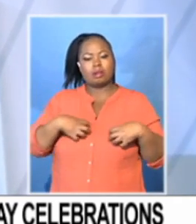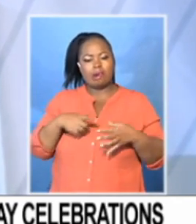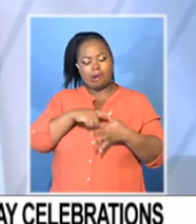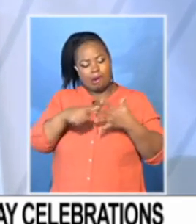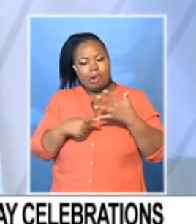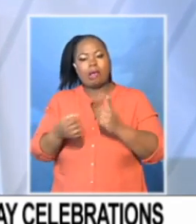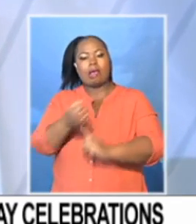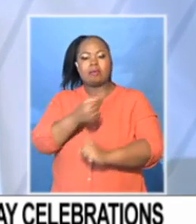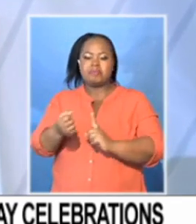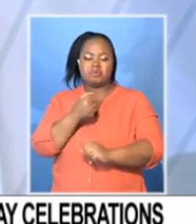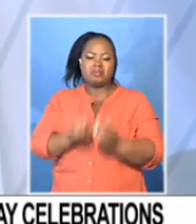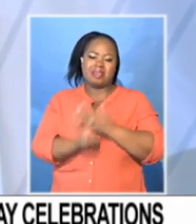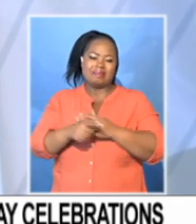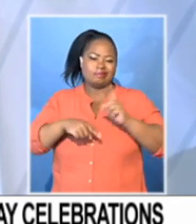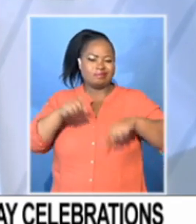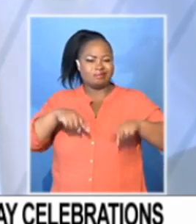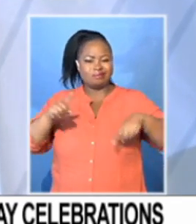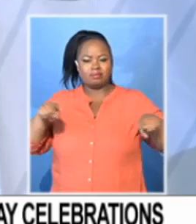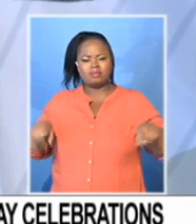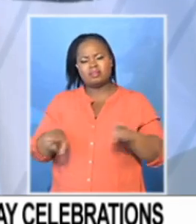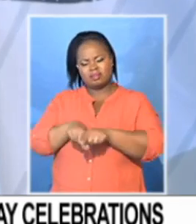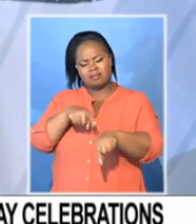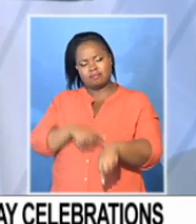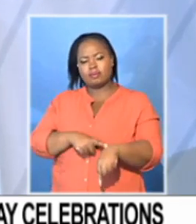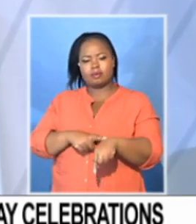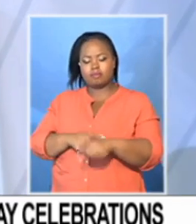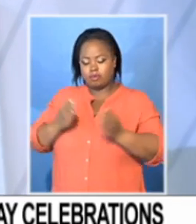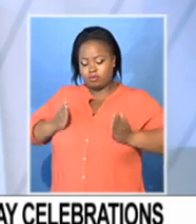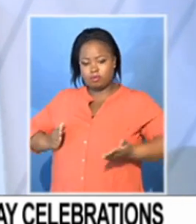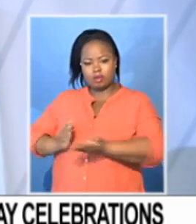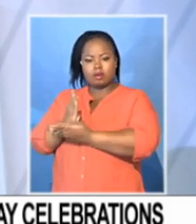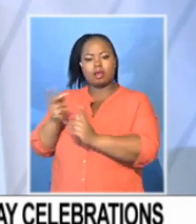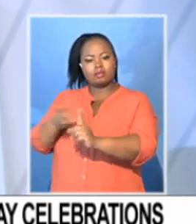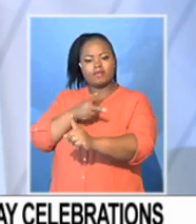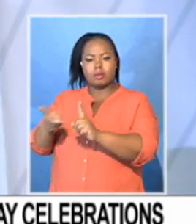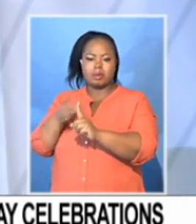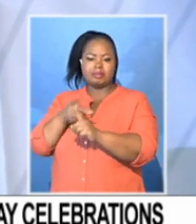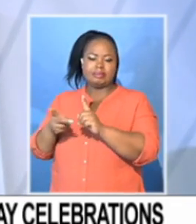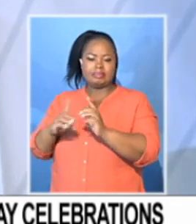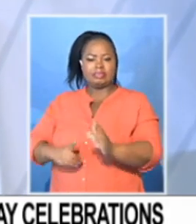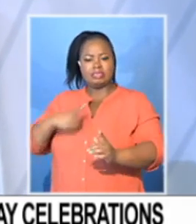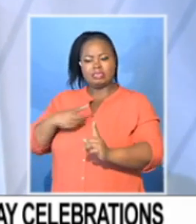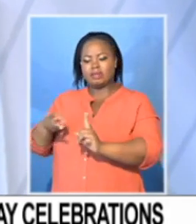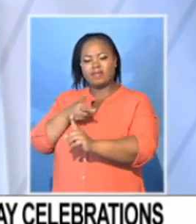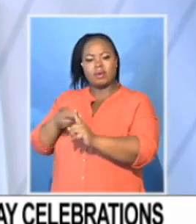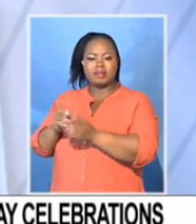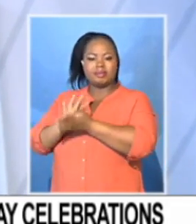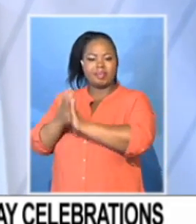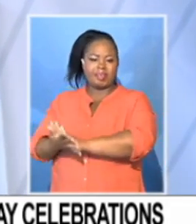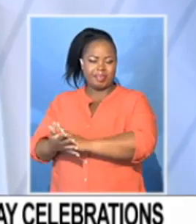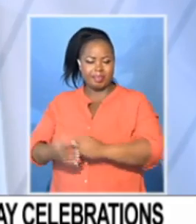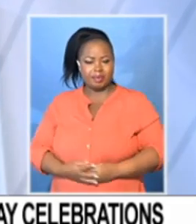all represent a violation of human rights and dignity. The